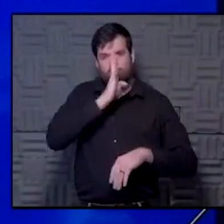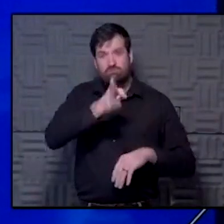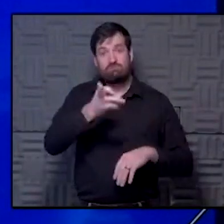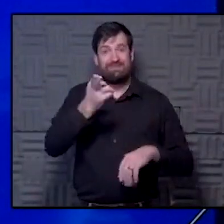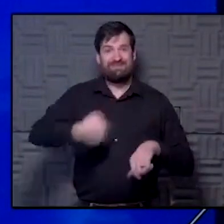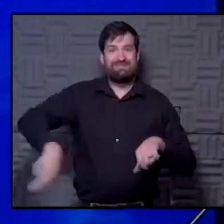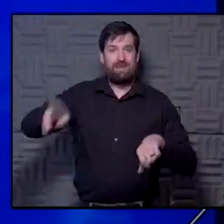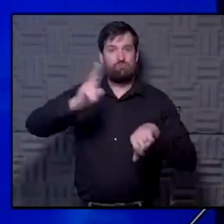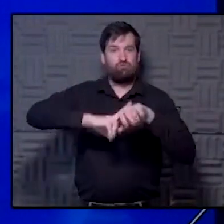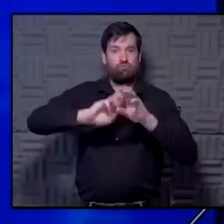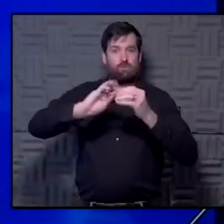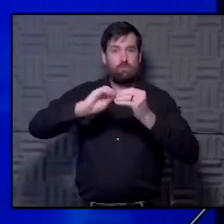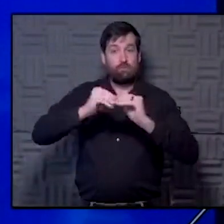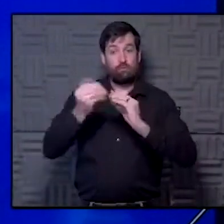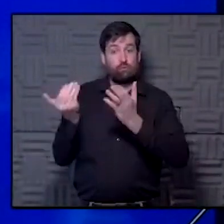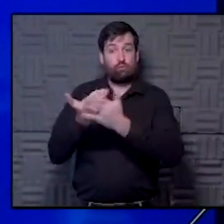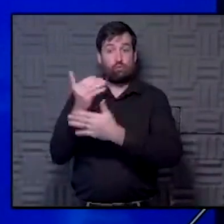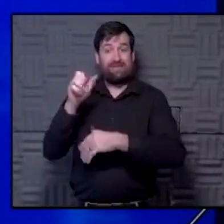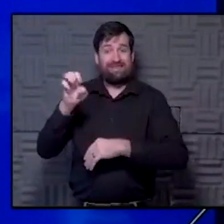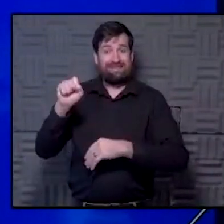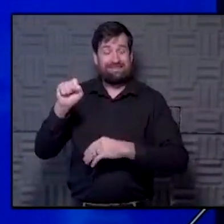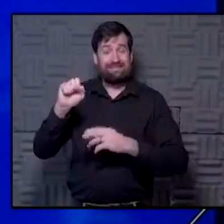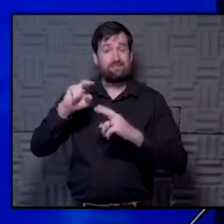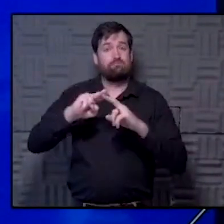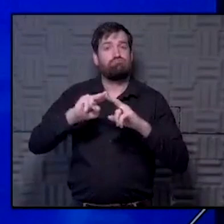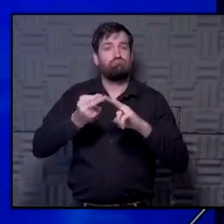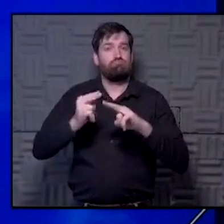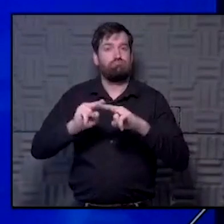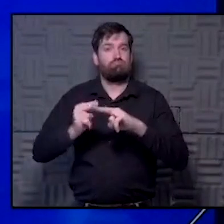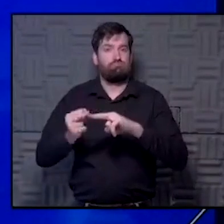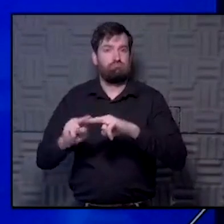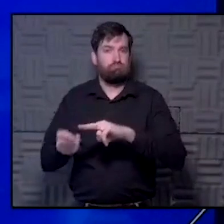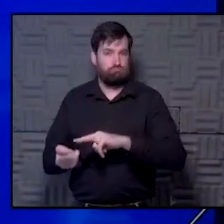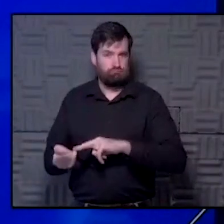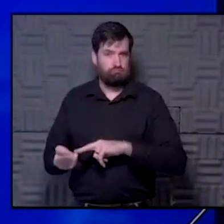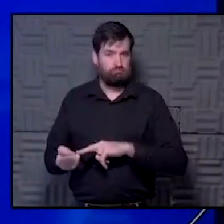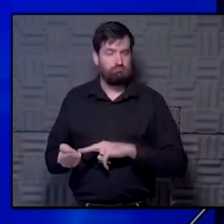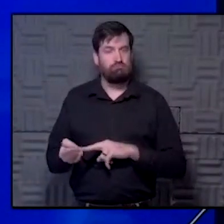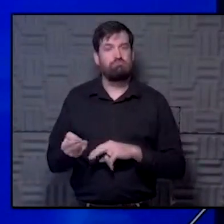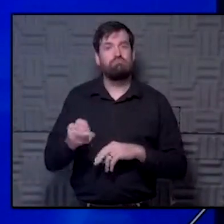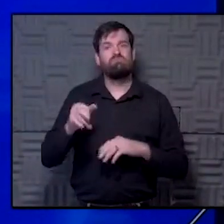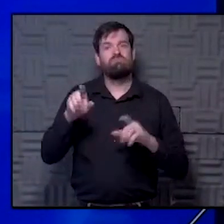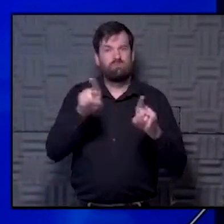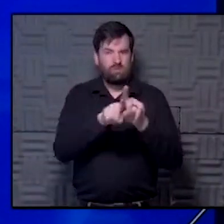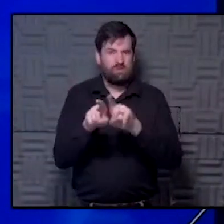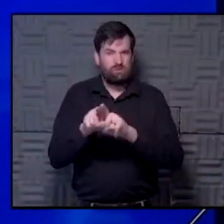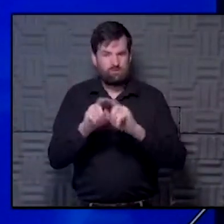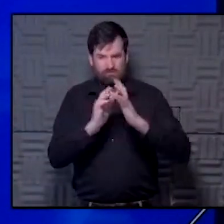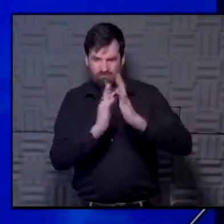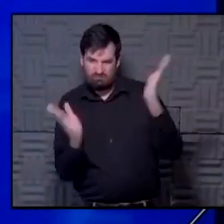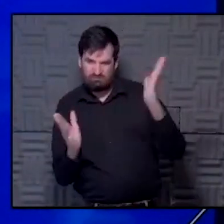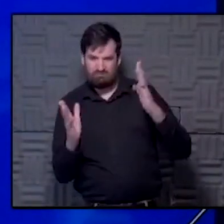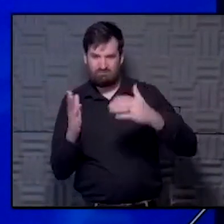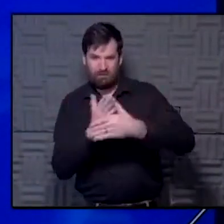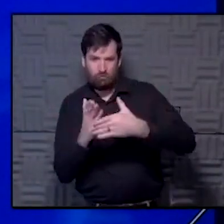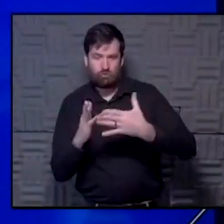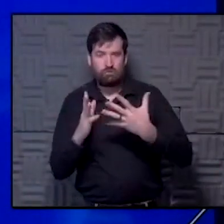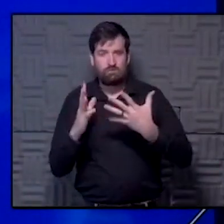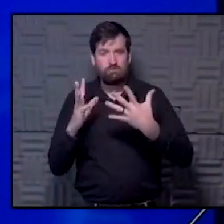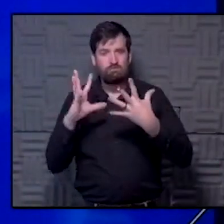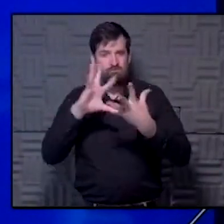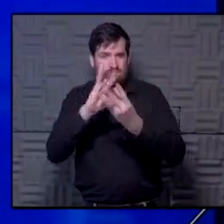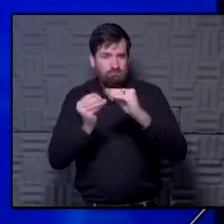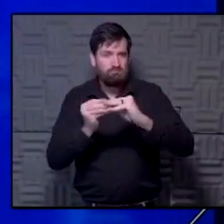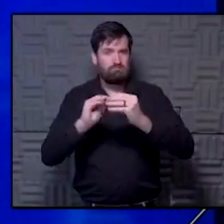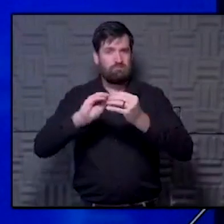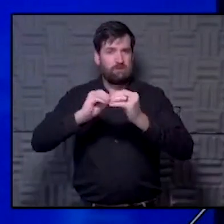level where new cases per day are decreasing, and as is the rolling average, along with those, the number of patients in the hospital